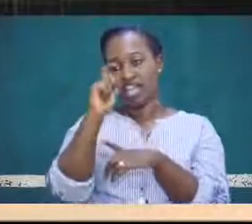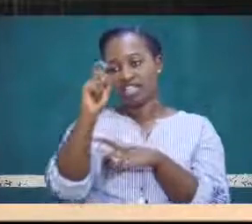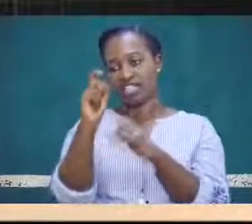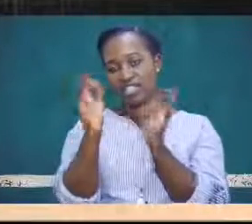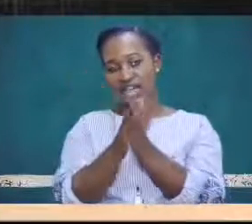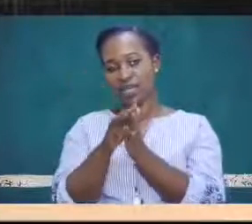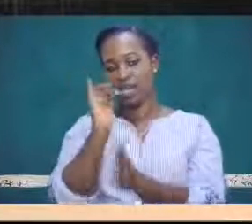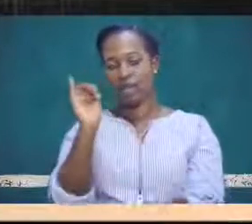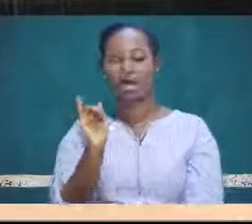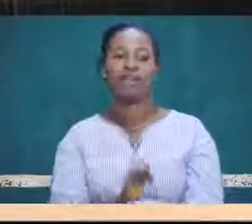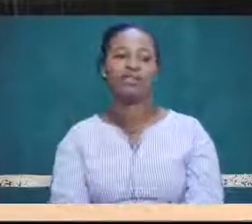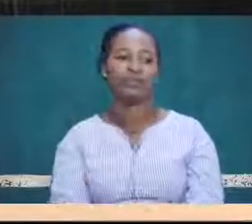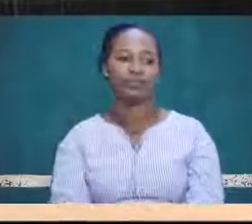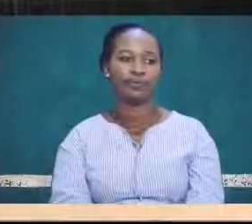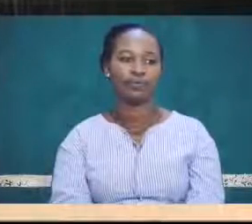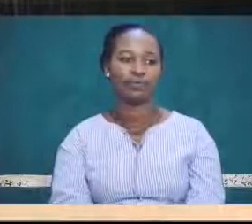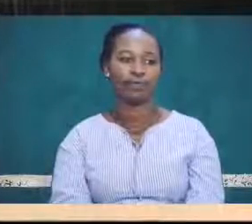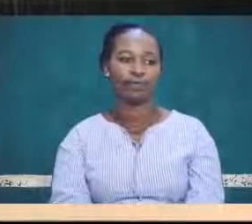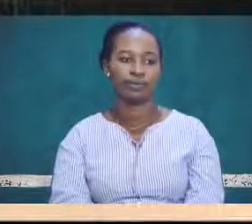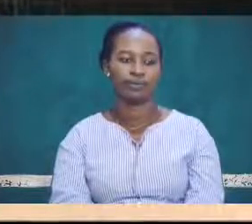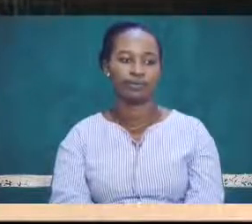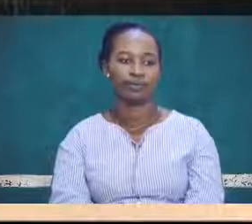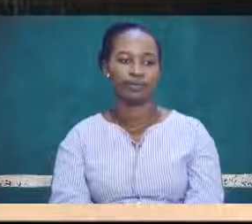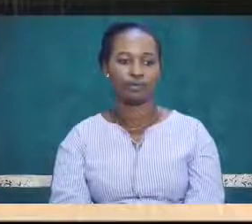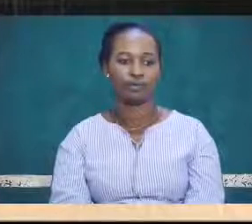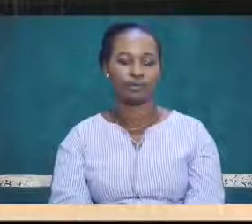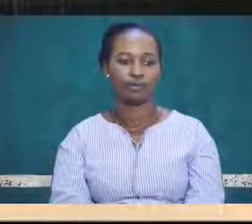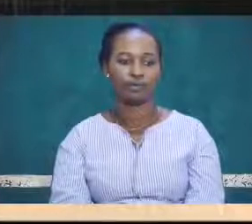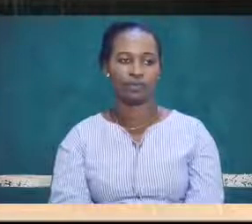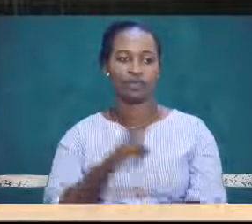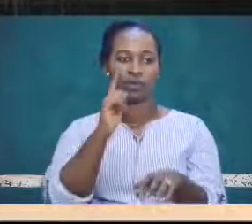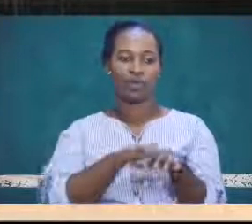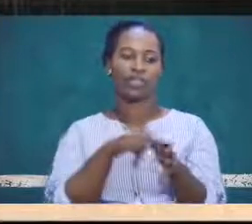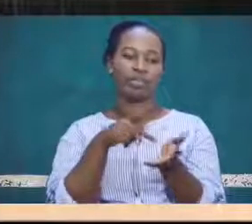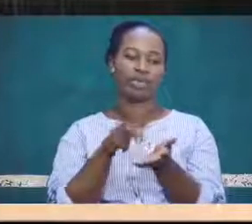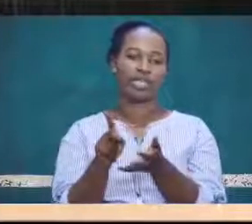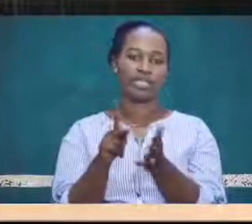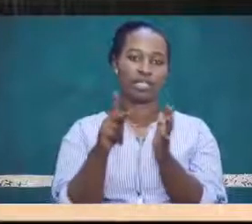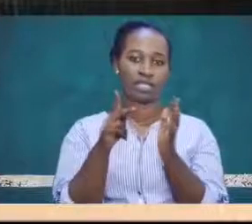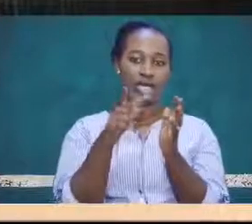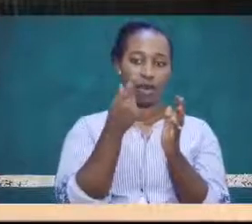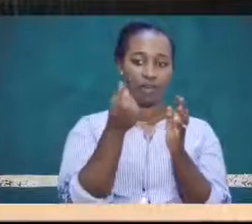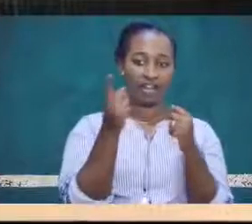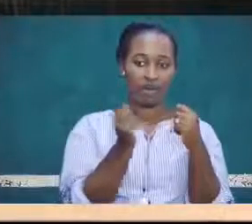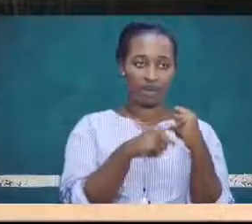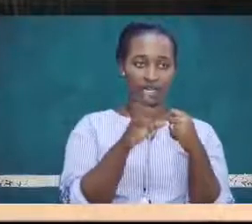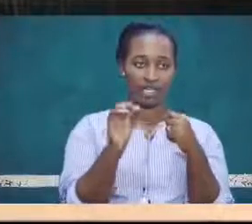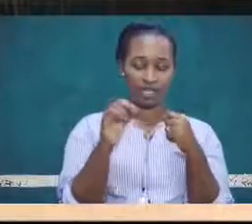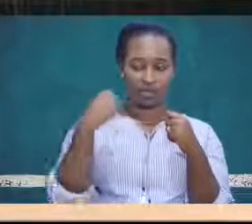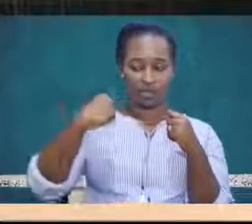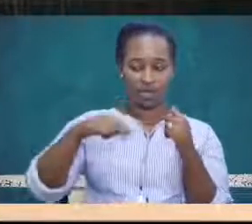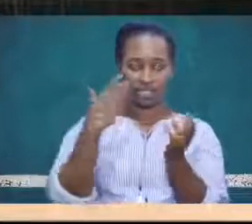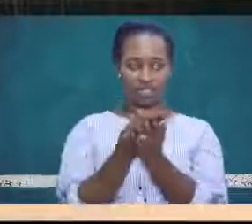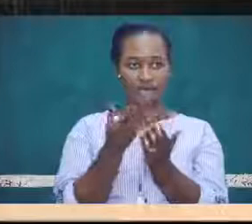Y. So in the first case, when the price was 600, quantity